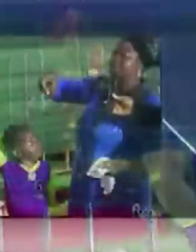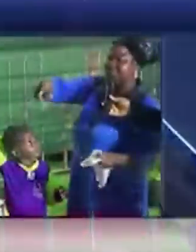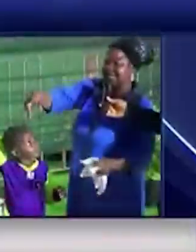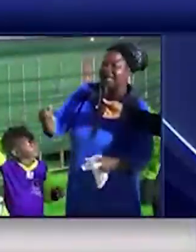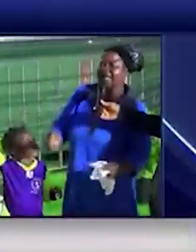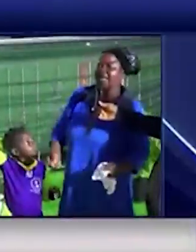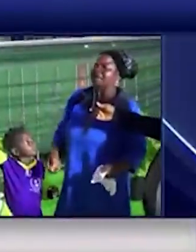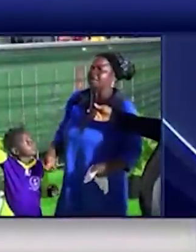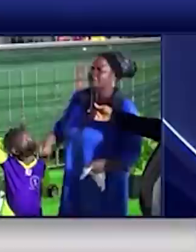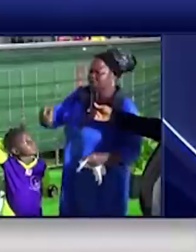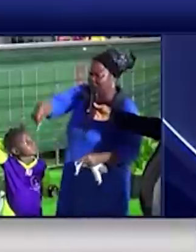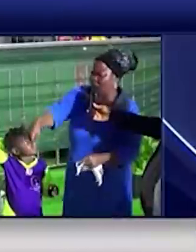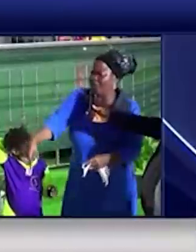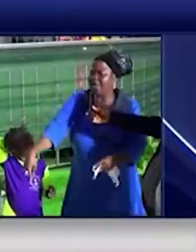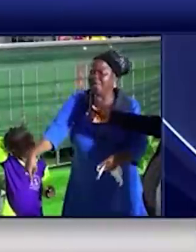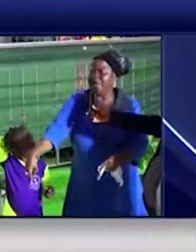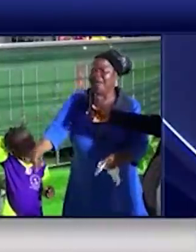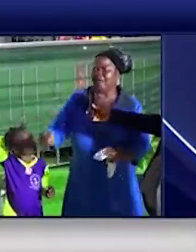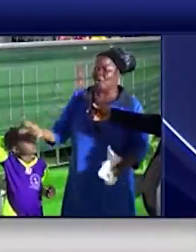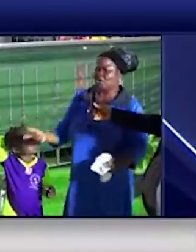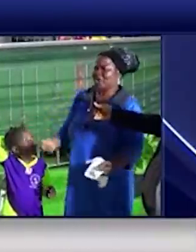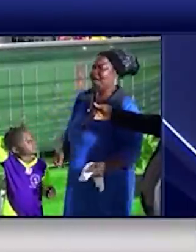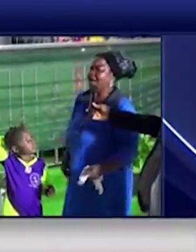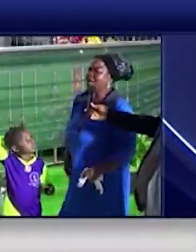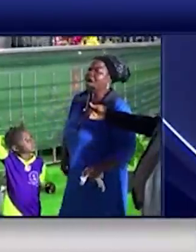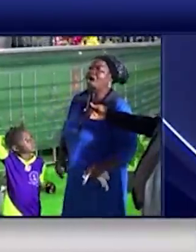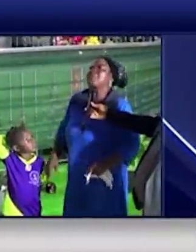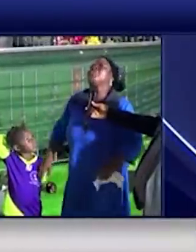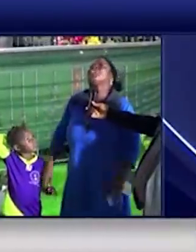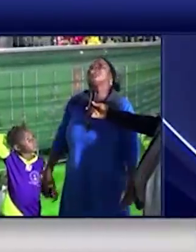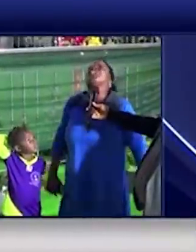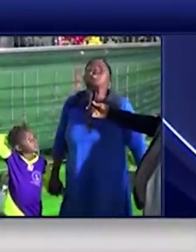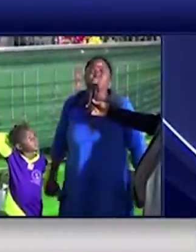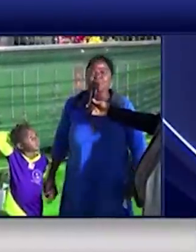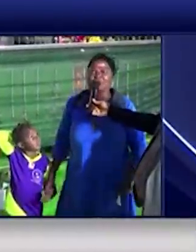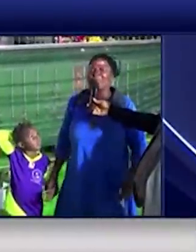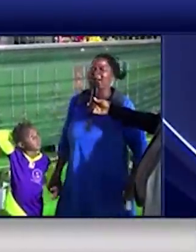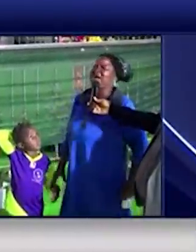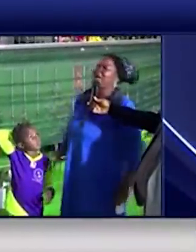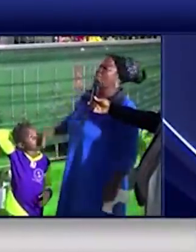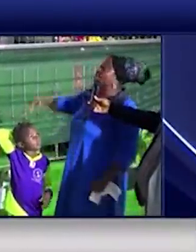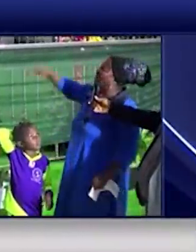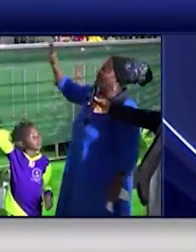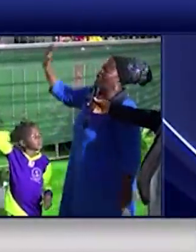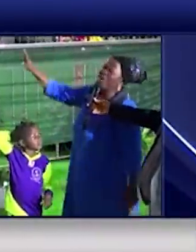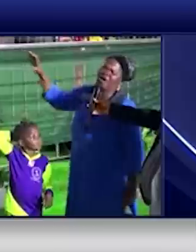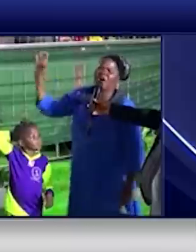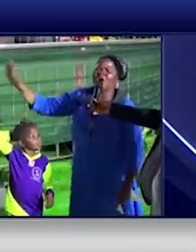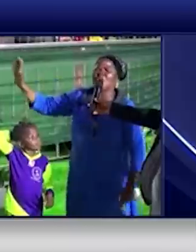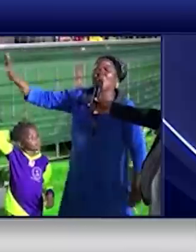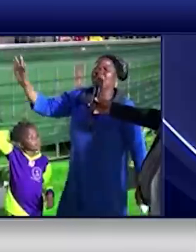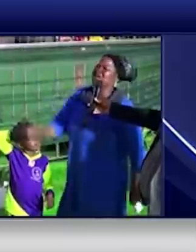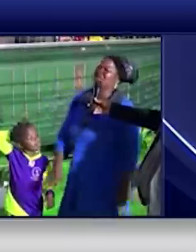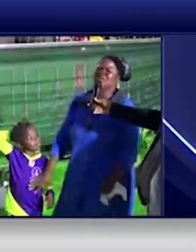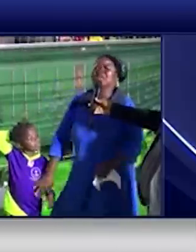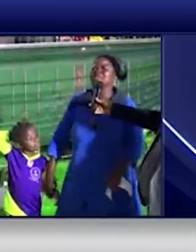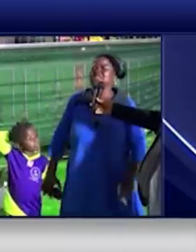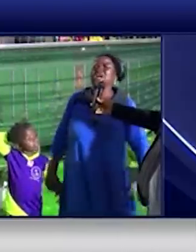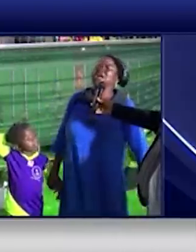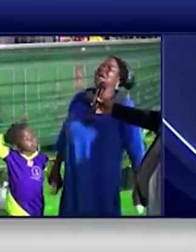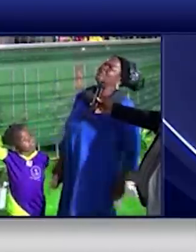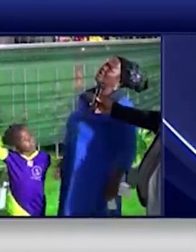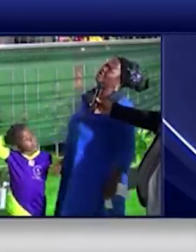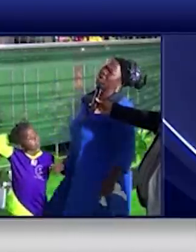yen o de ku mo e bi bayi ko tun la ah mo ni olorun se bi oba mo sha fowo kan owo e ninu television